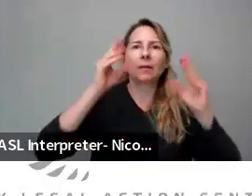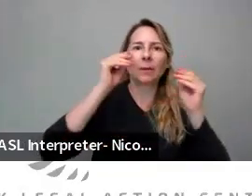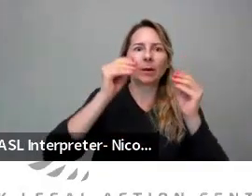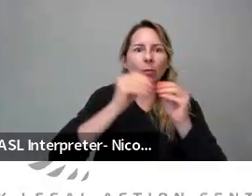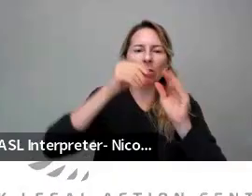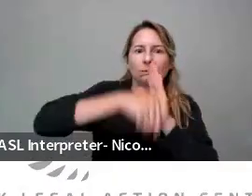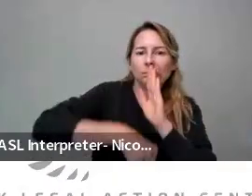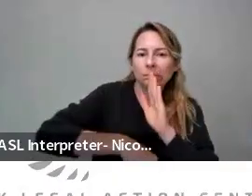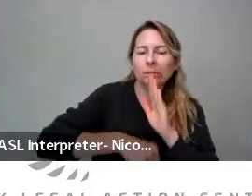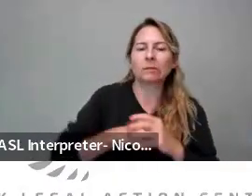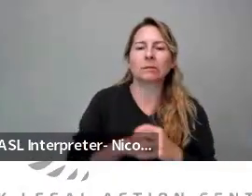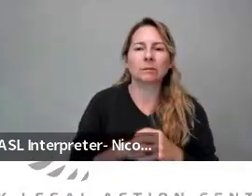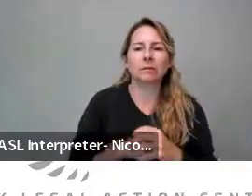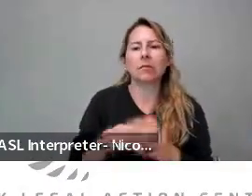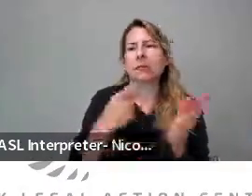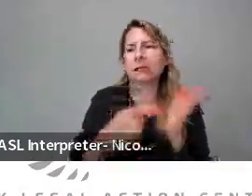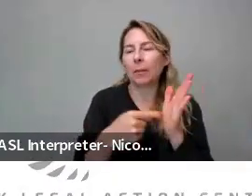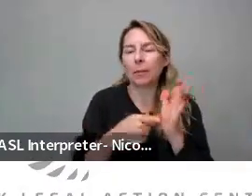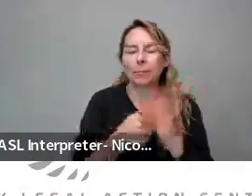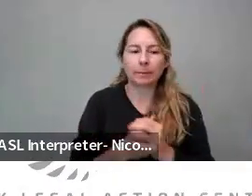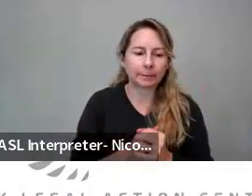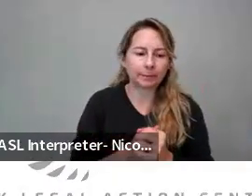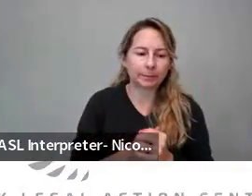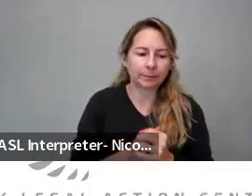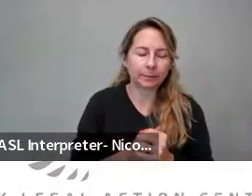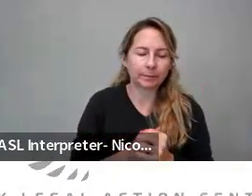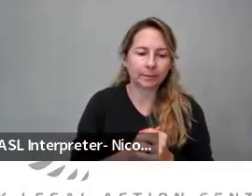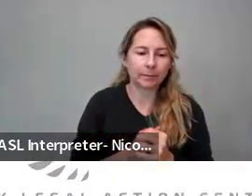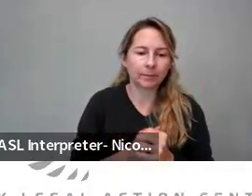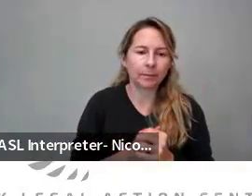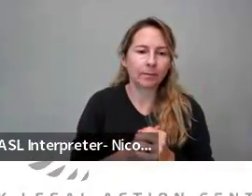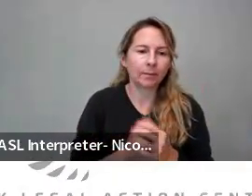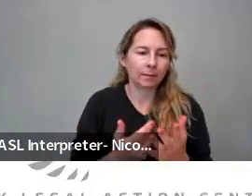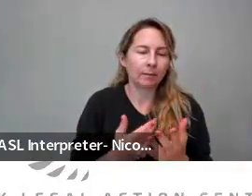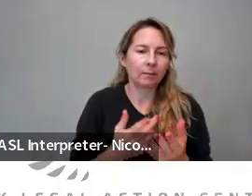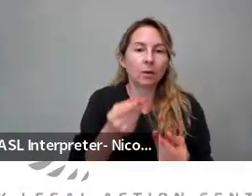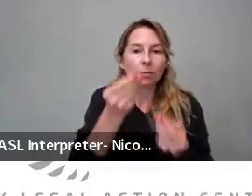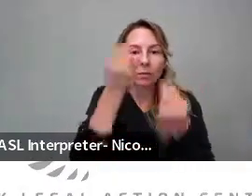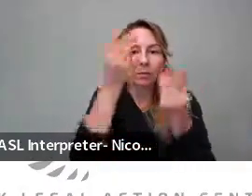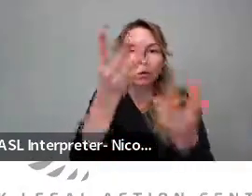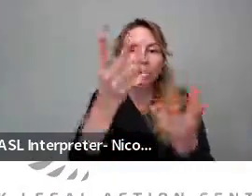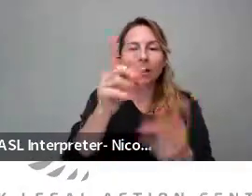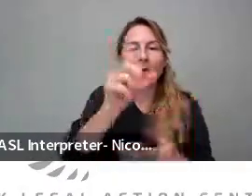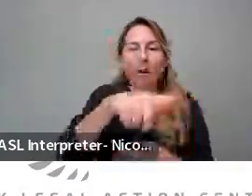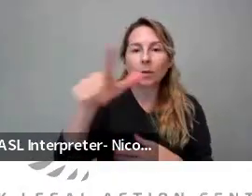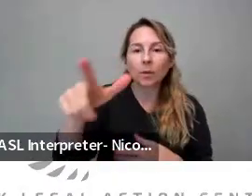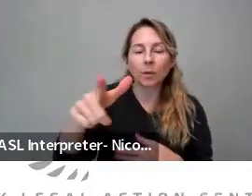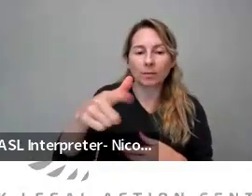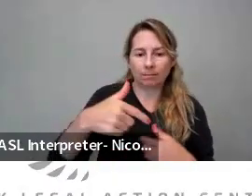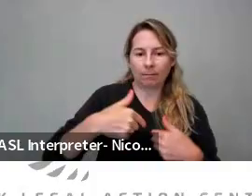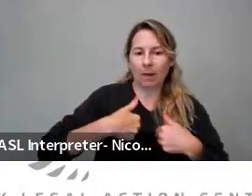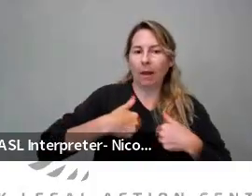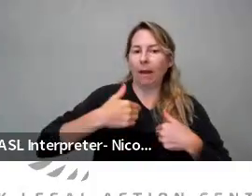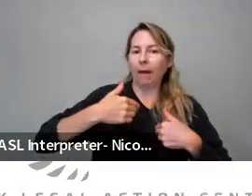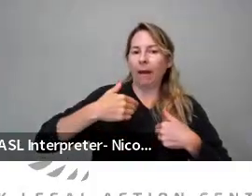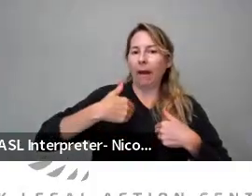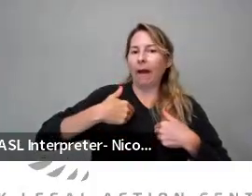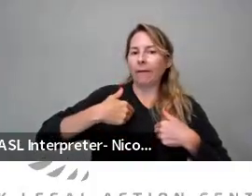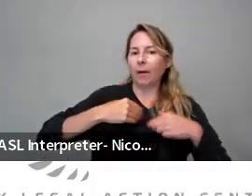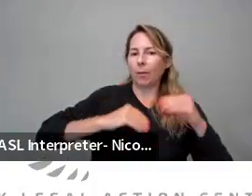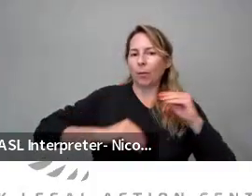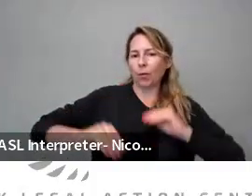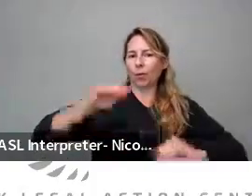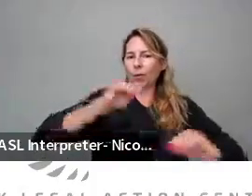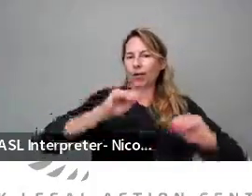disability. For example, I would declare to the landlord that I have a mobility issue where I'm